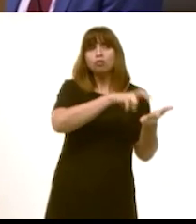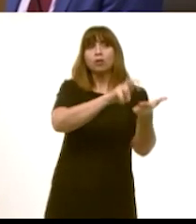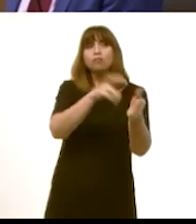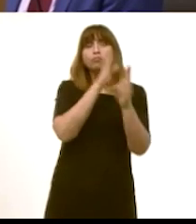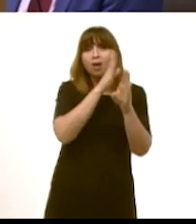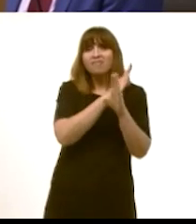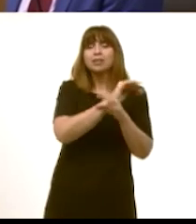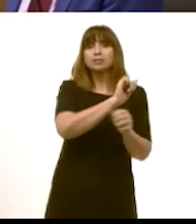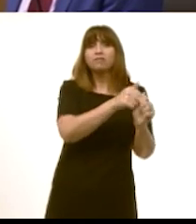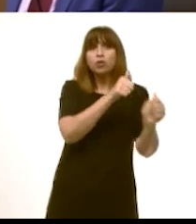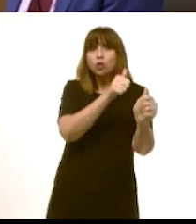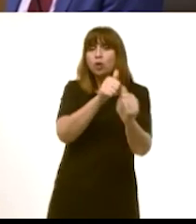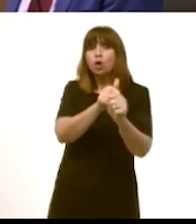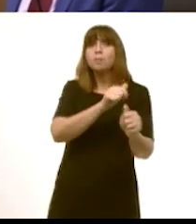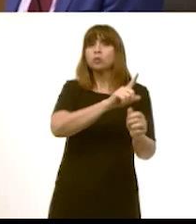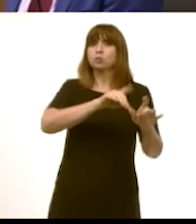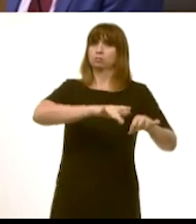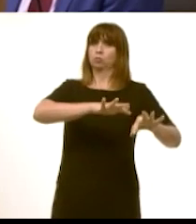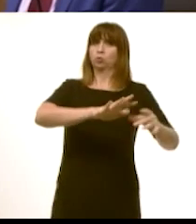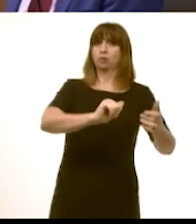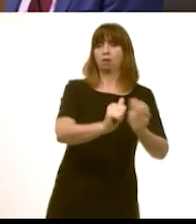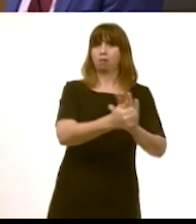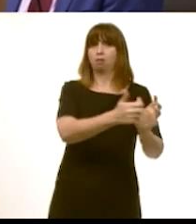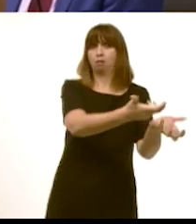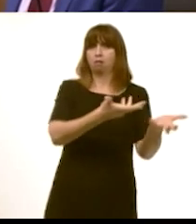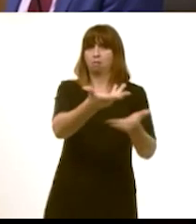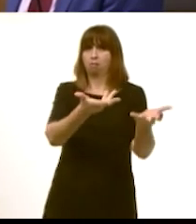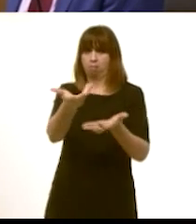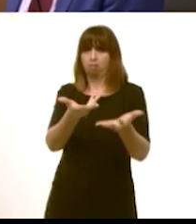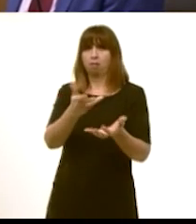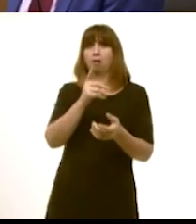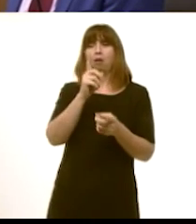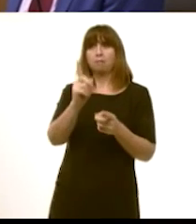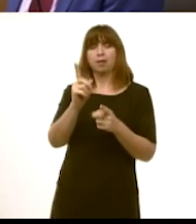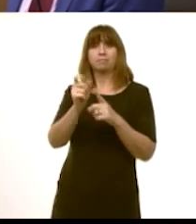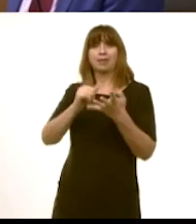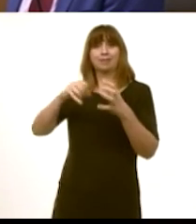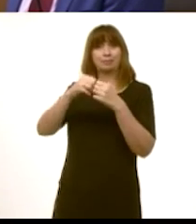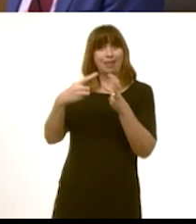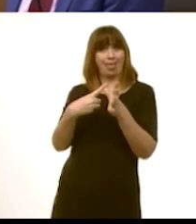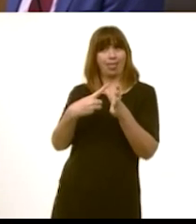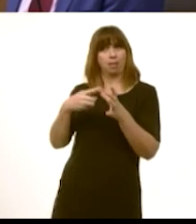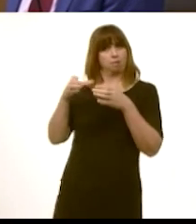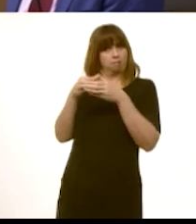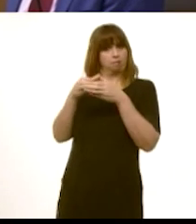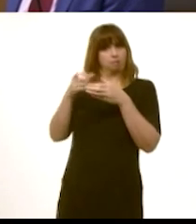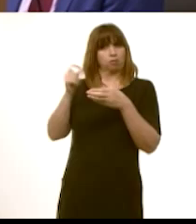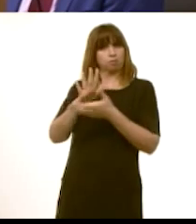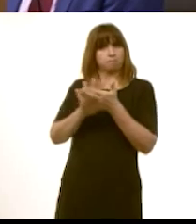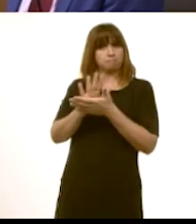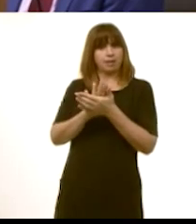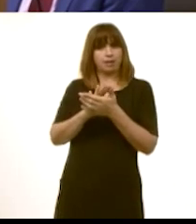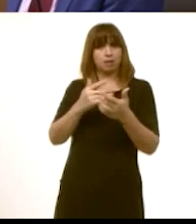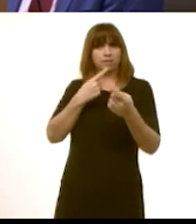sector to deliver ICT services. But the PSBA does or should enable secure collaboration